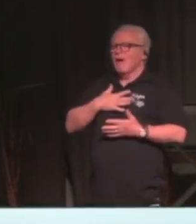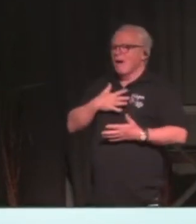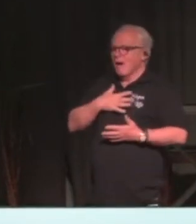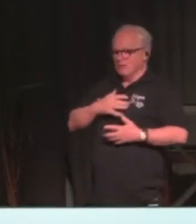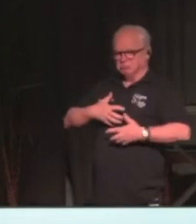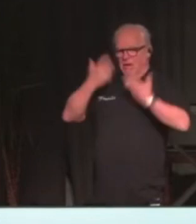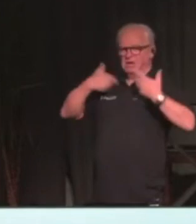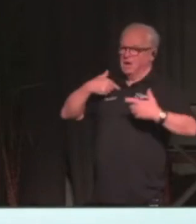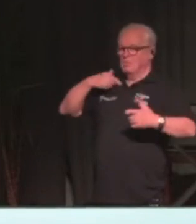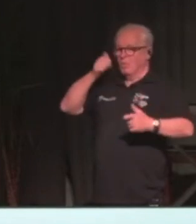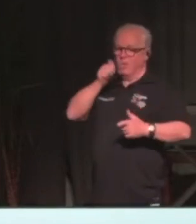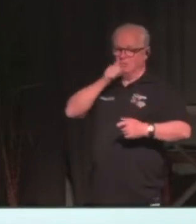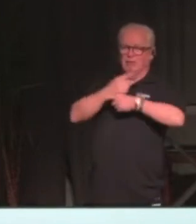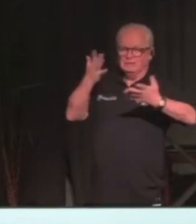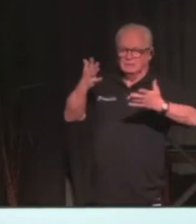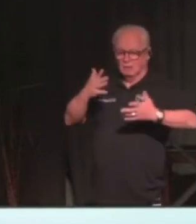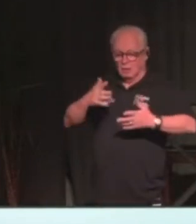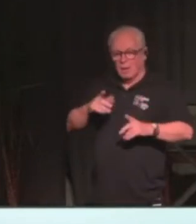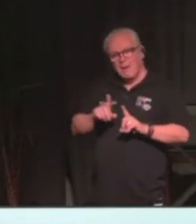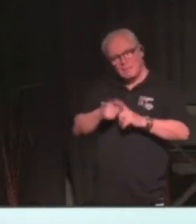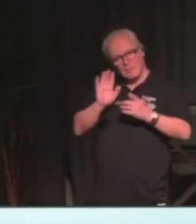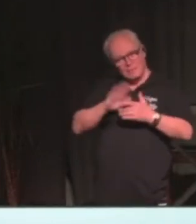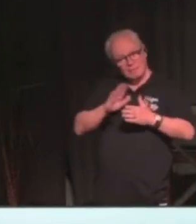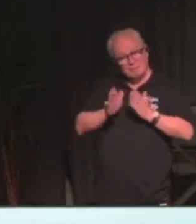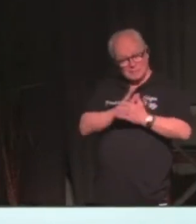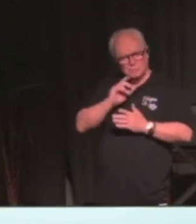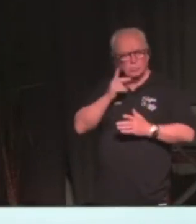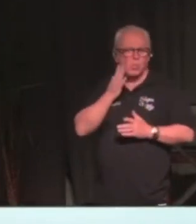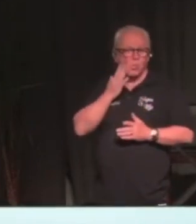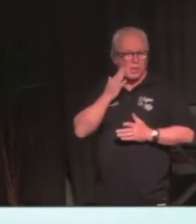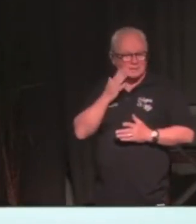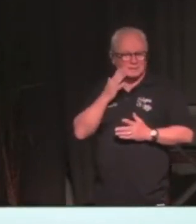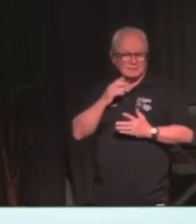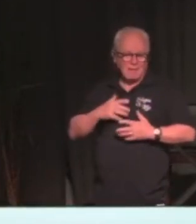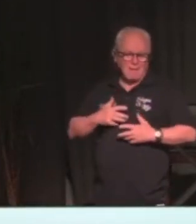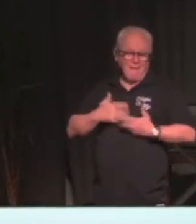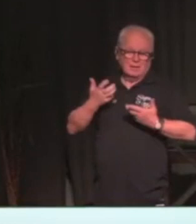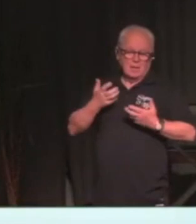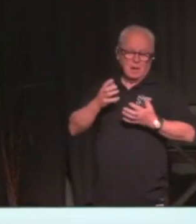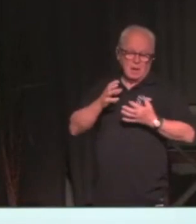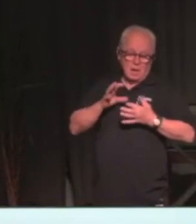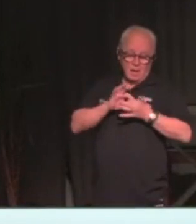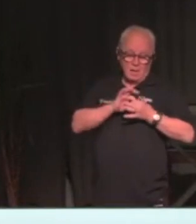when anger becomes righteous is when it takes you and me